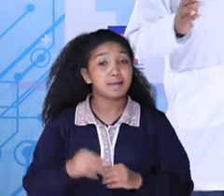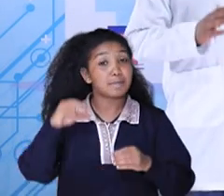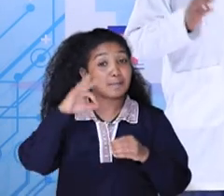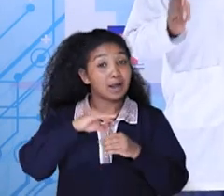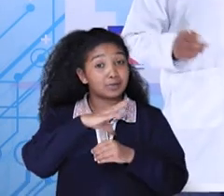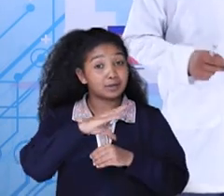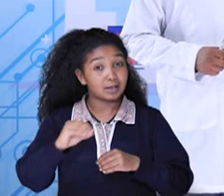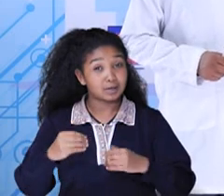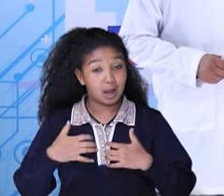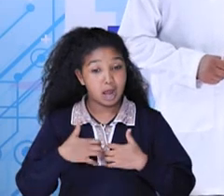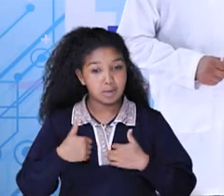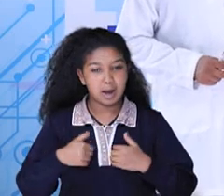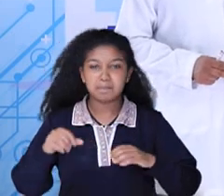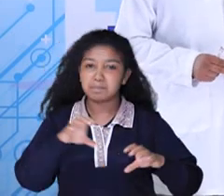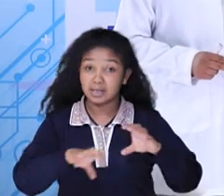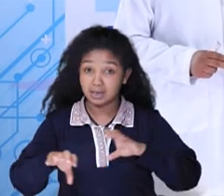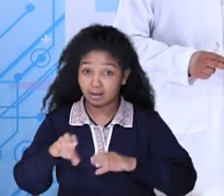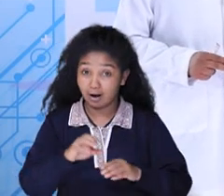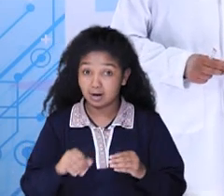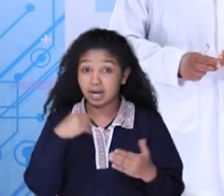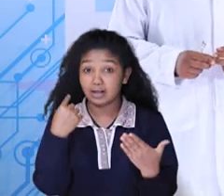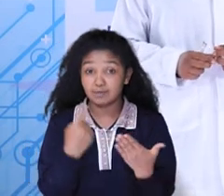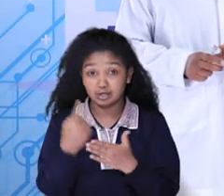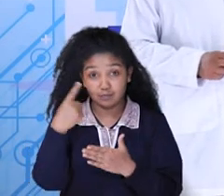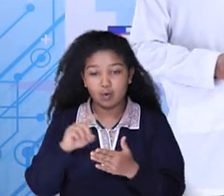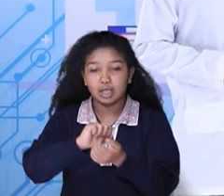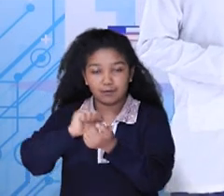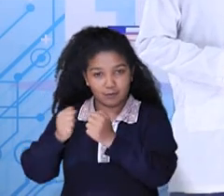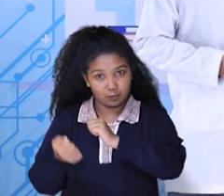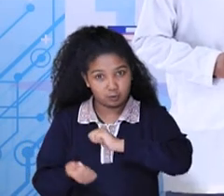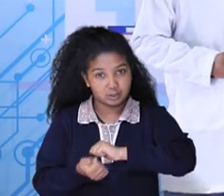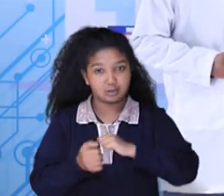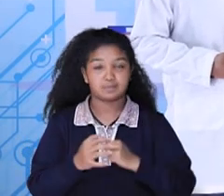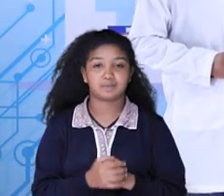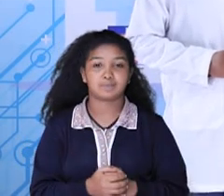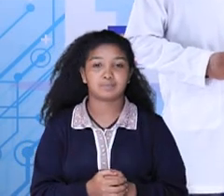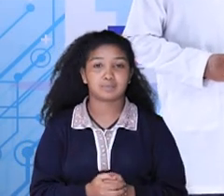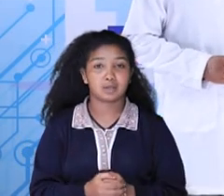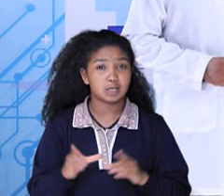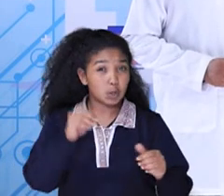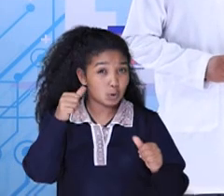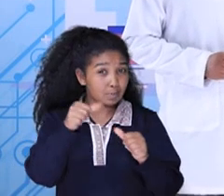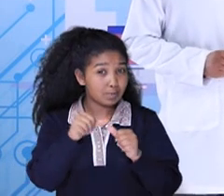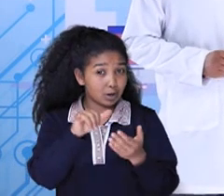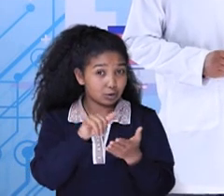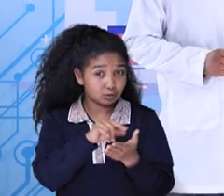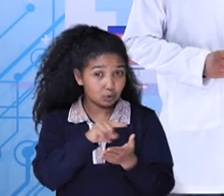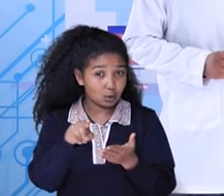plants and animal breeding as an evidence for evolution. Do you remember